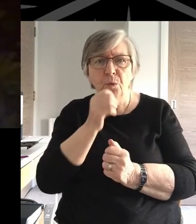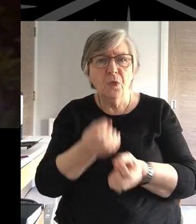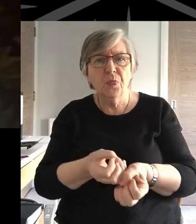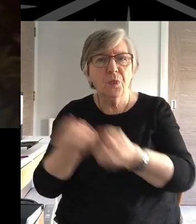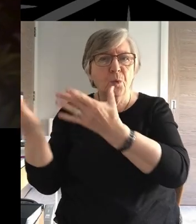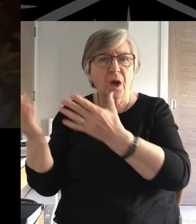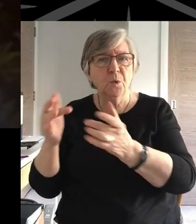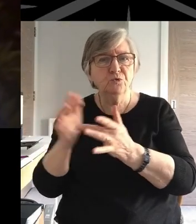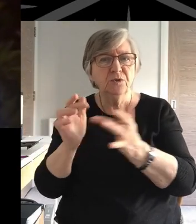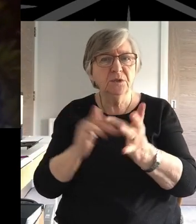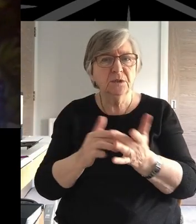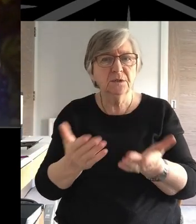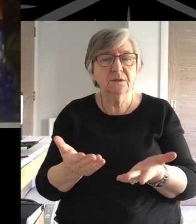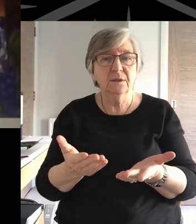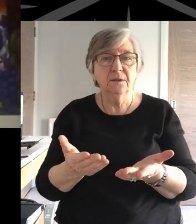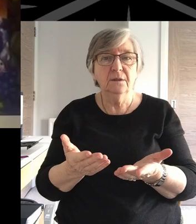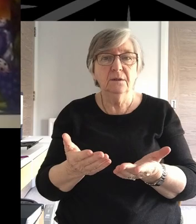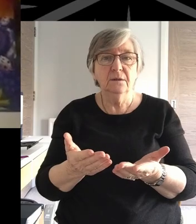him?